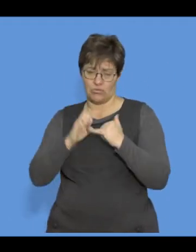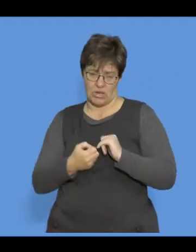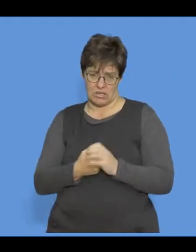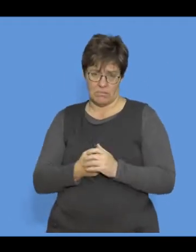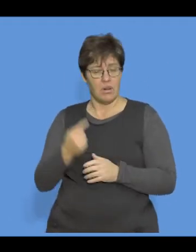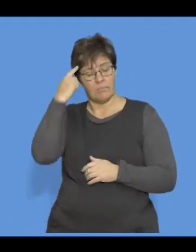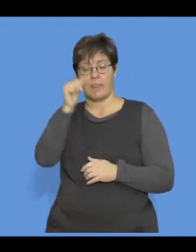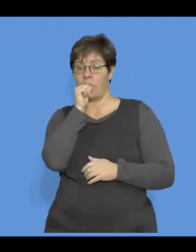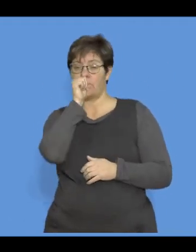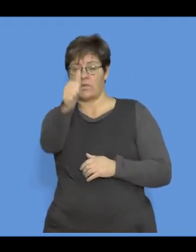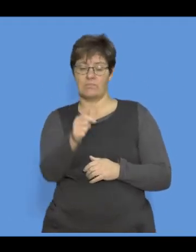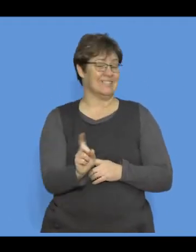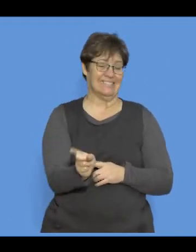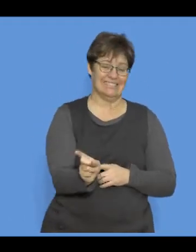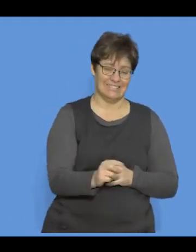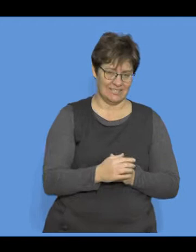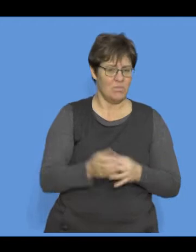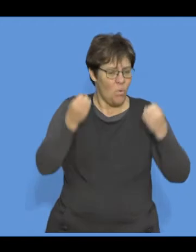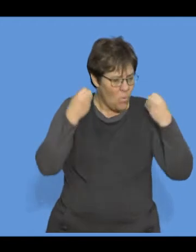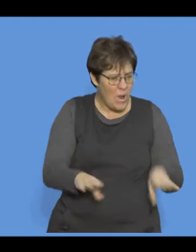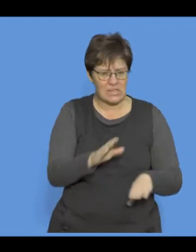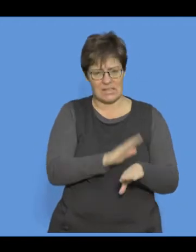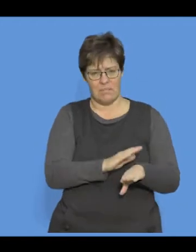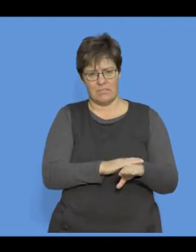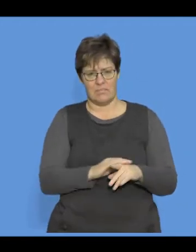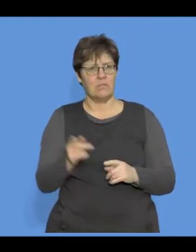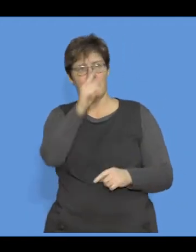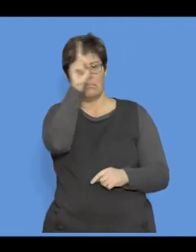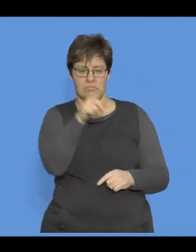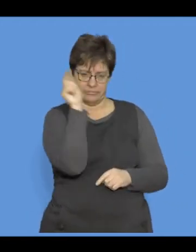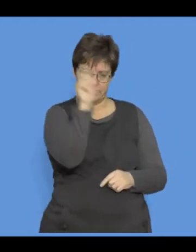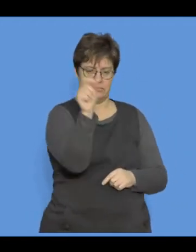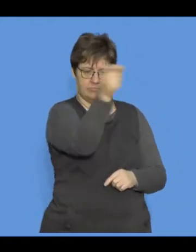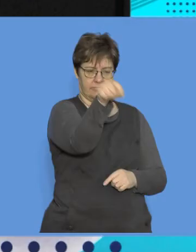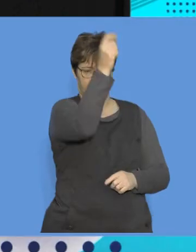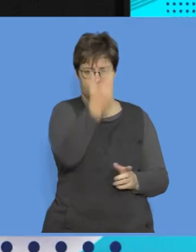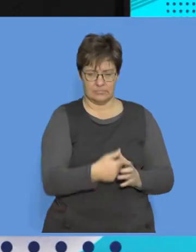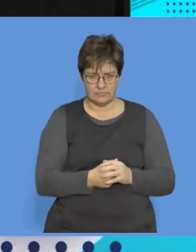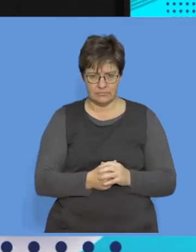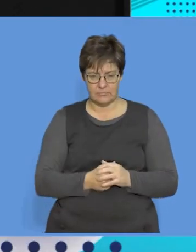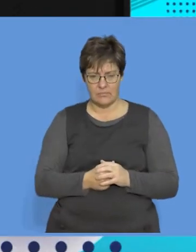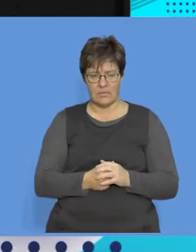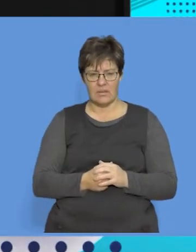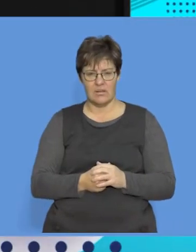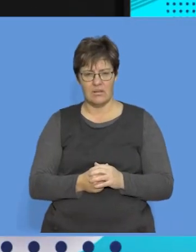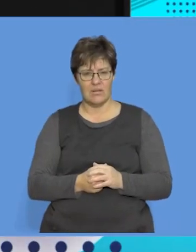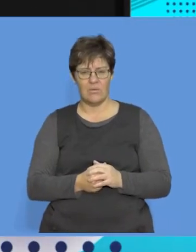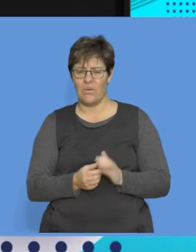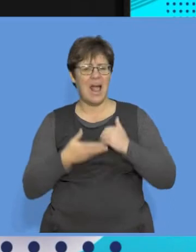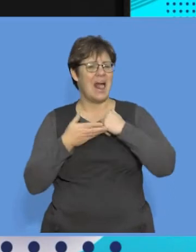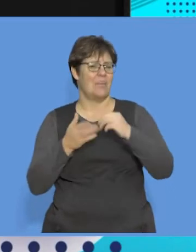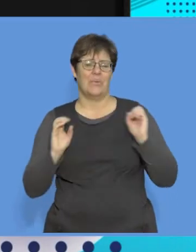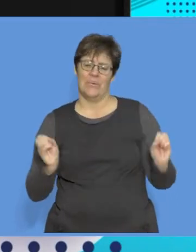guess. You're wasting your time if you just go ABC, throw the dice. Not going to help